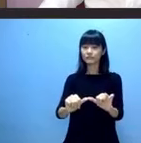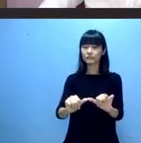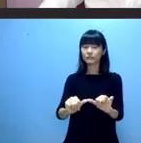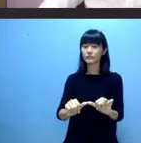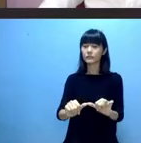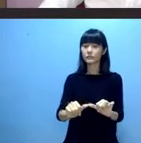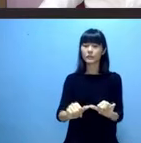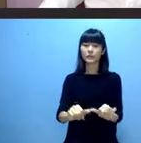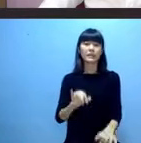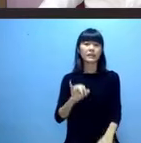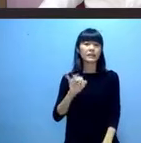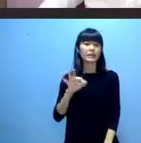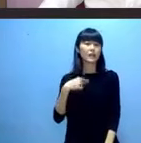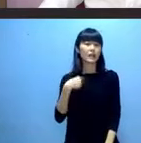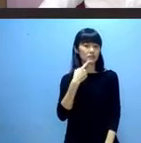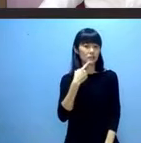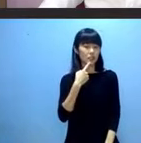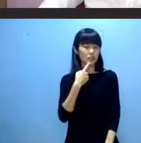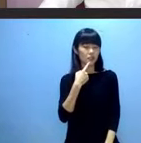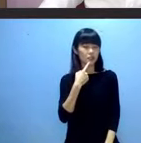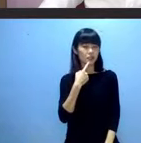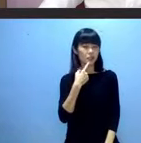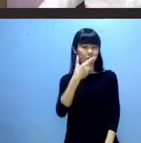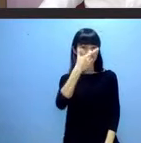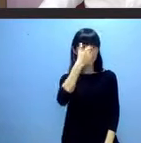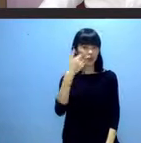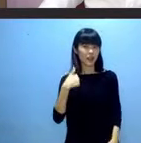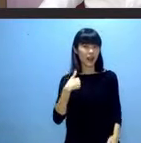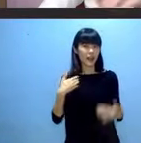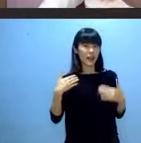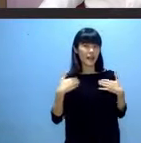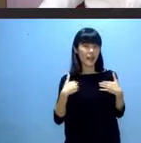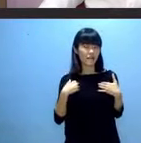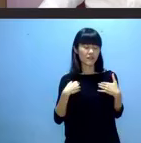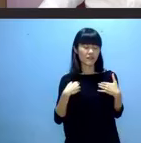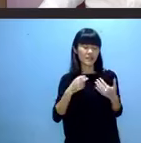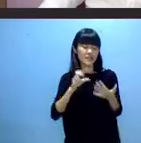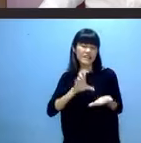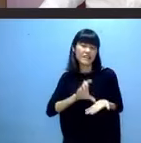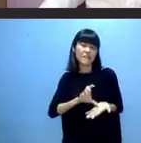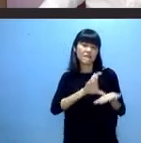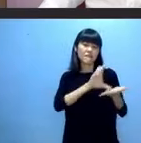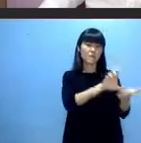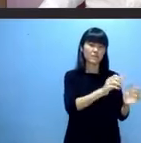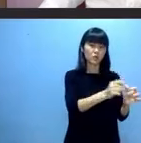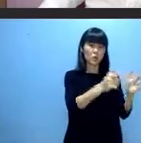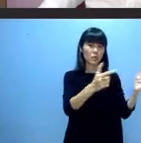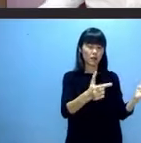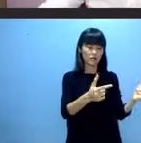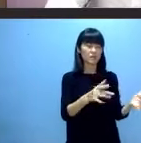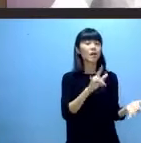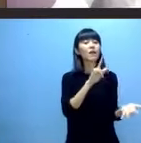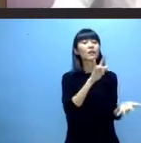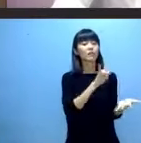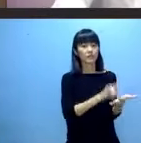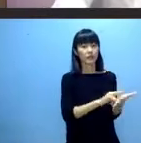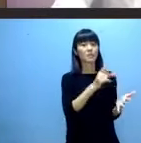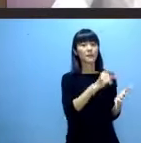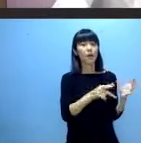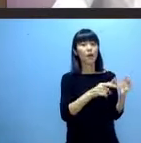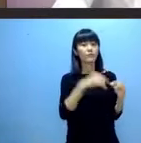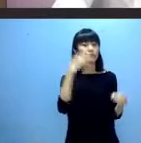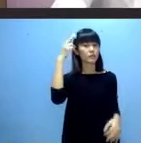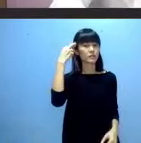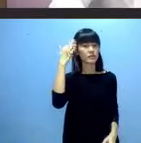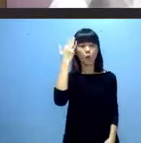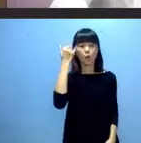say that because I have invested so much, and that is actually part of the reason why I don't want to stop,